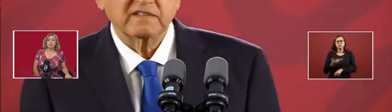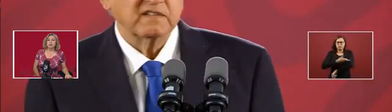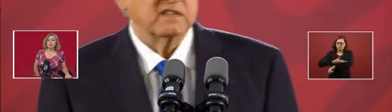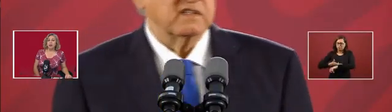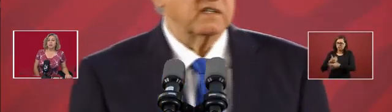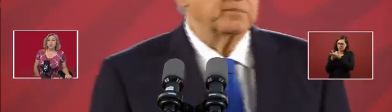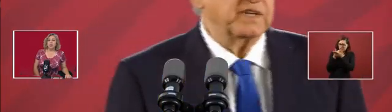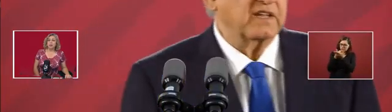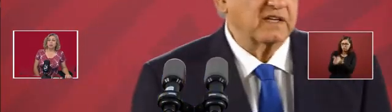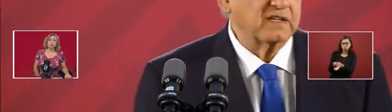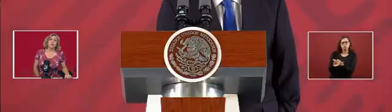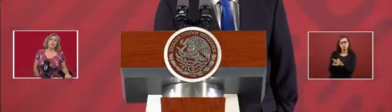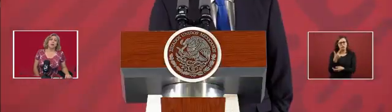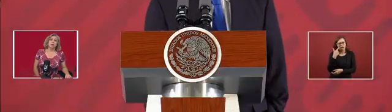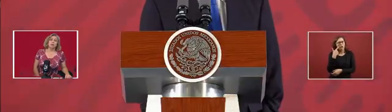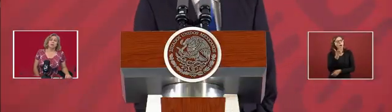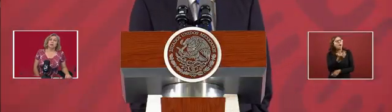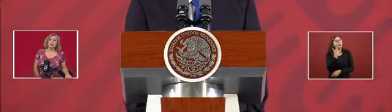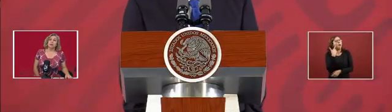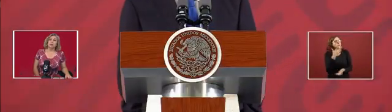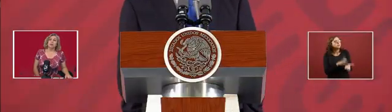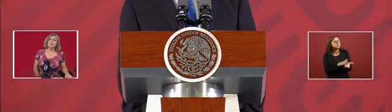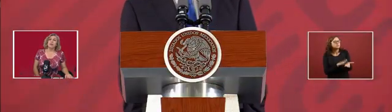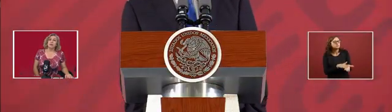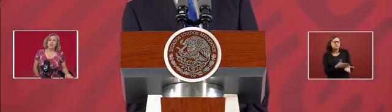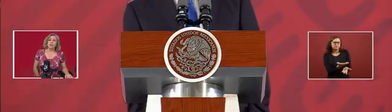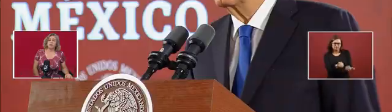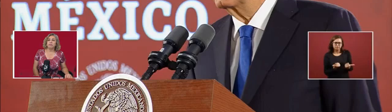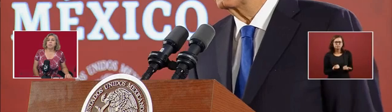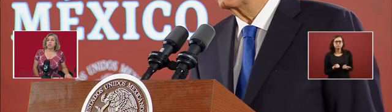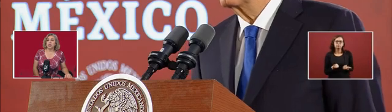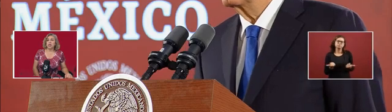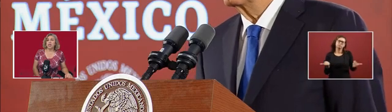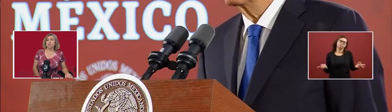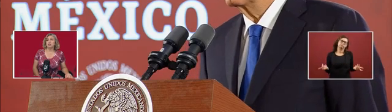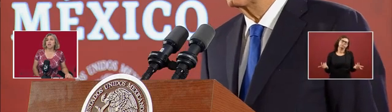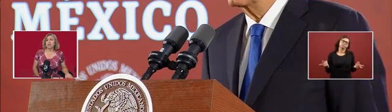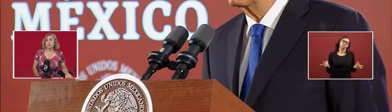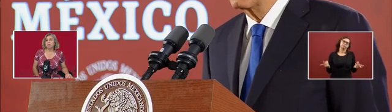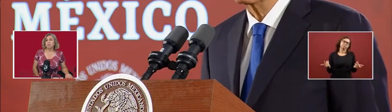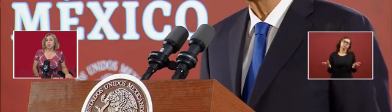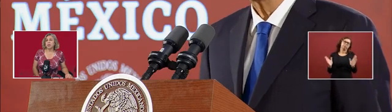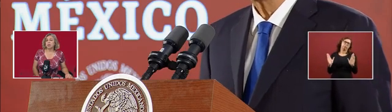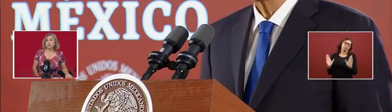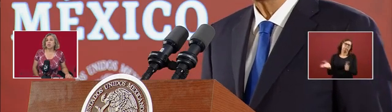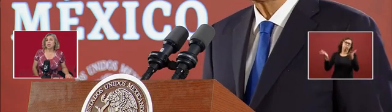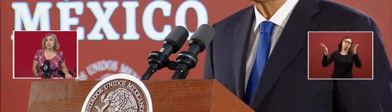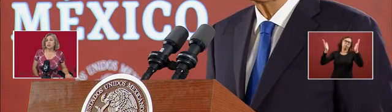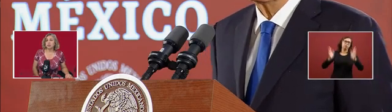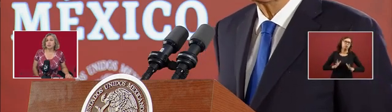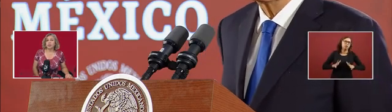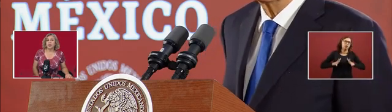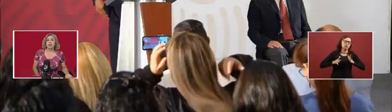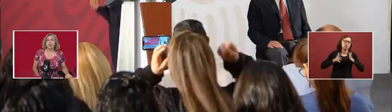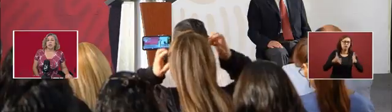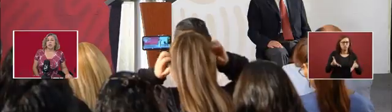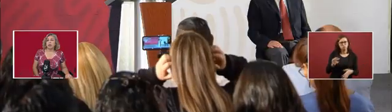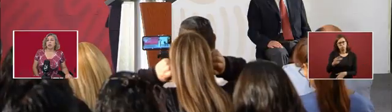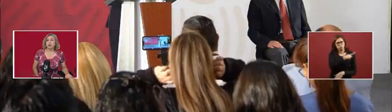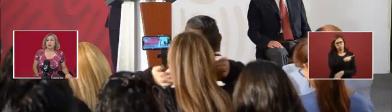However, we are not going to forget that we need to decentralize the government.